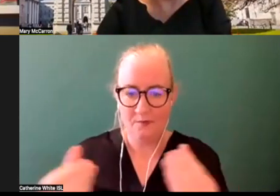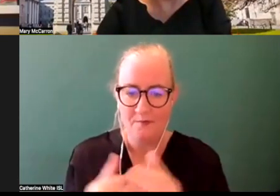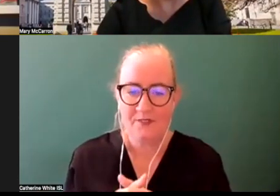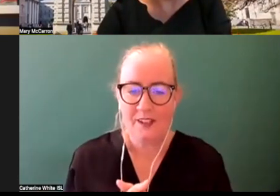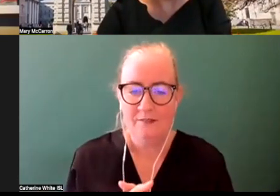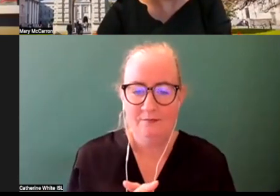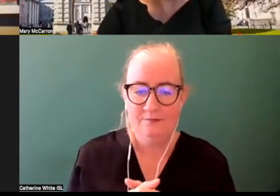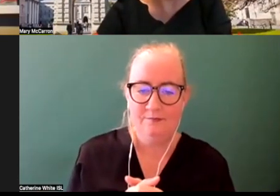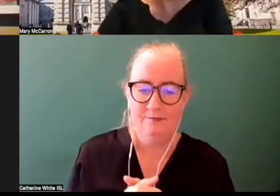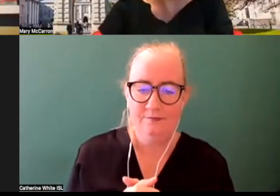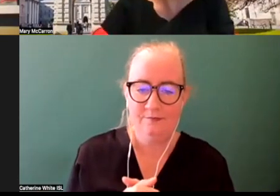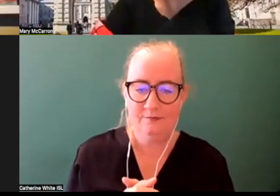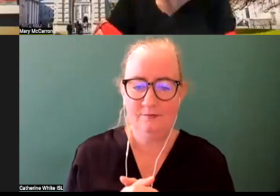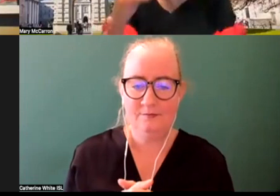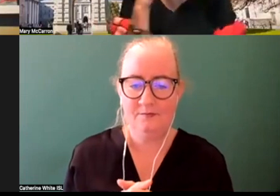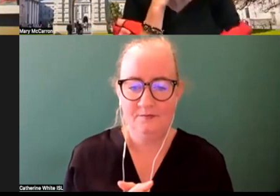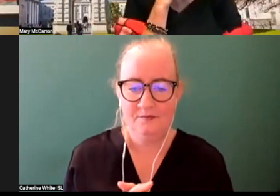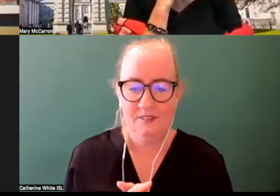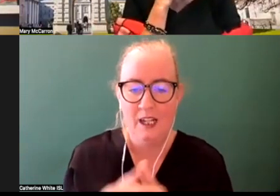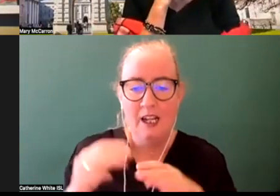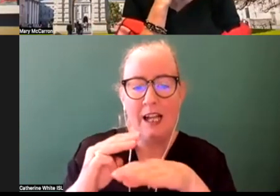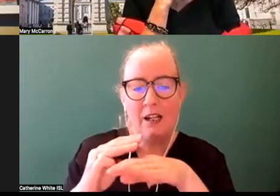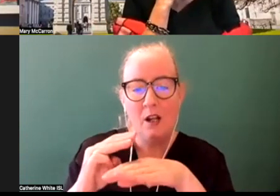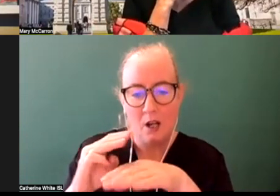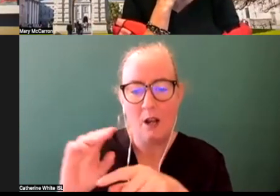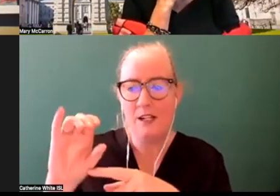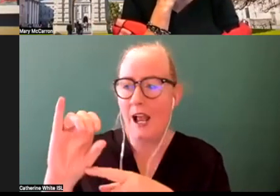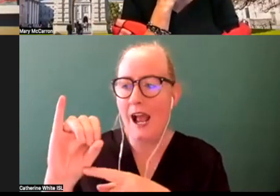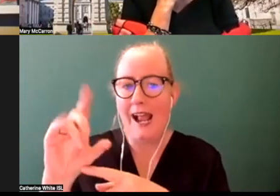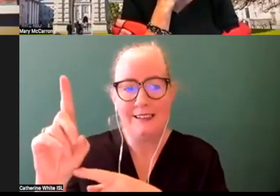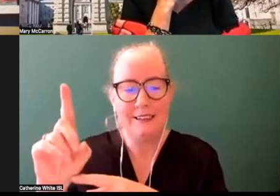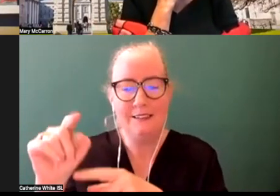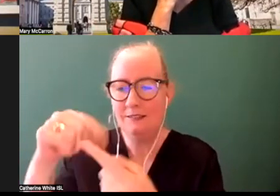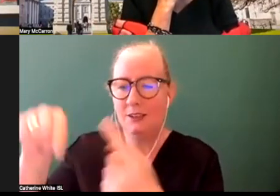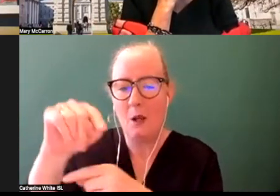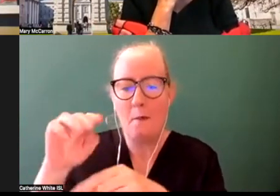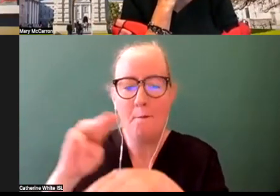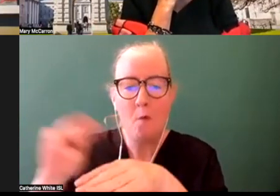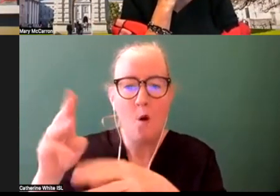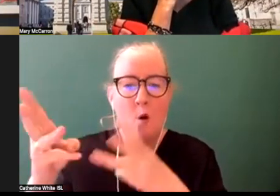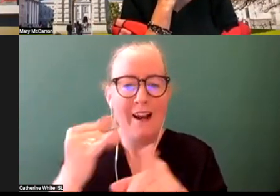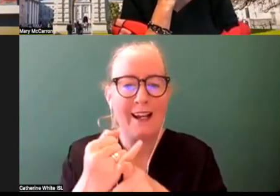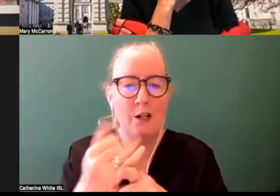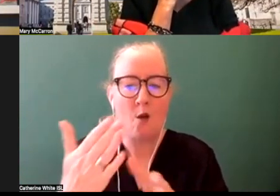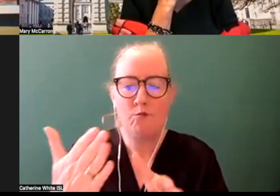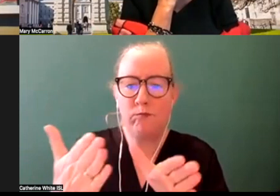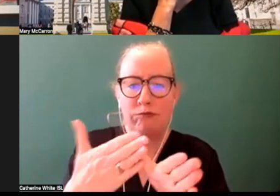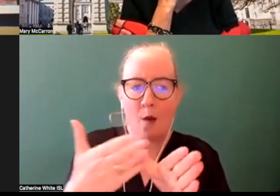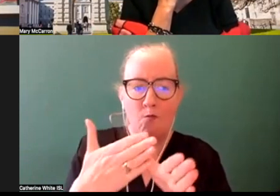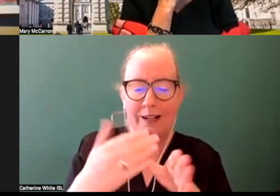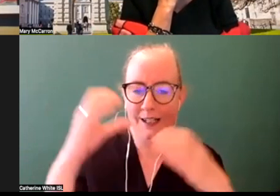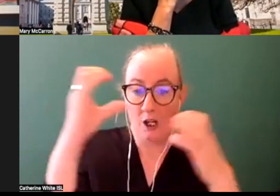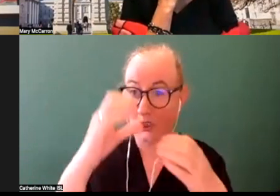more of the RNIDs are working in primary care. It was one of the findings from the Shaping the